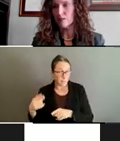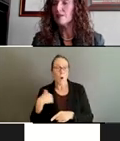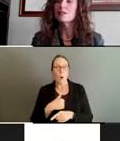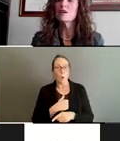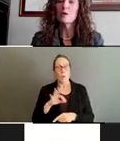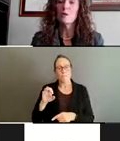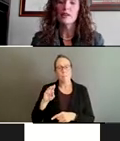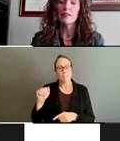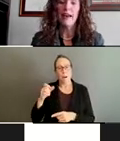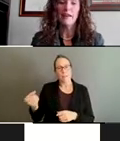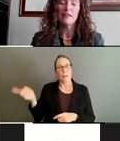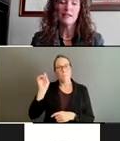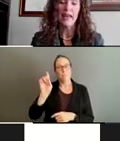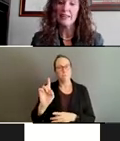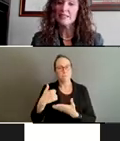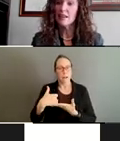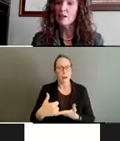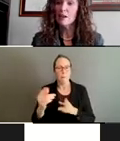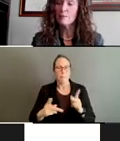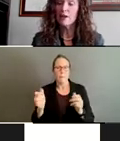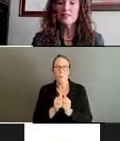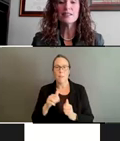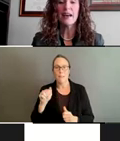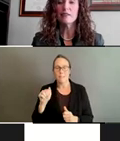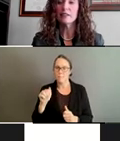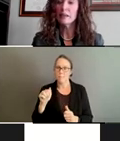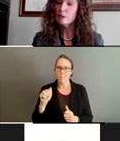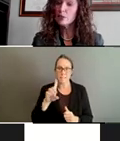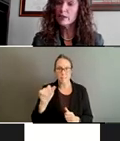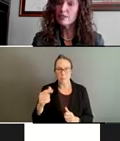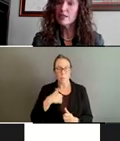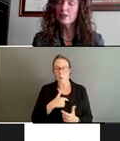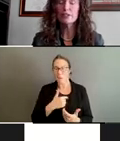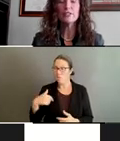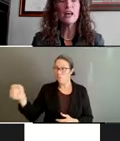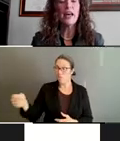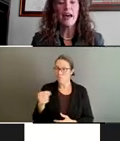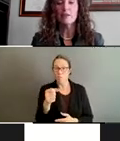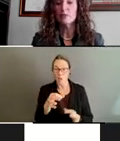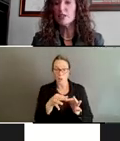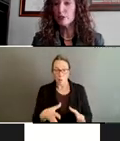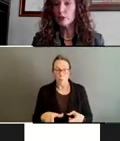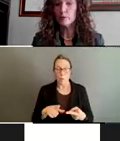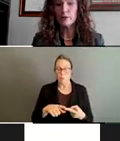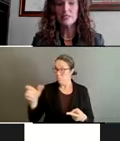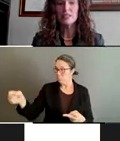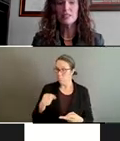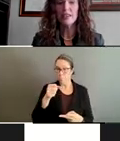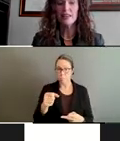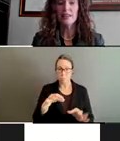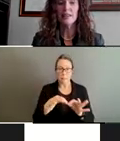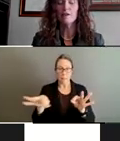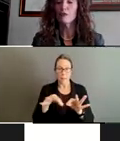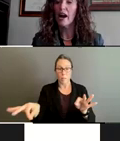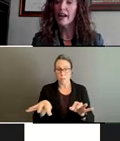with disabilities with having ASL present, having language translators, having material